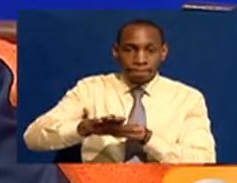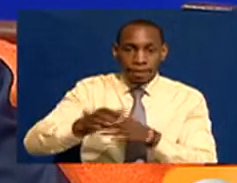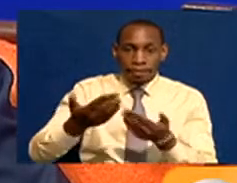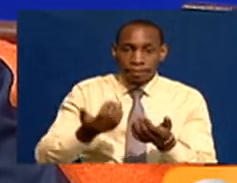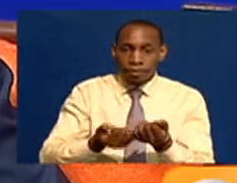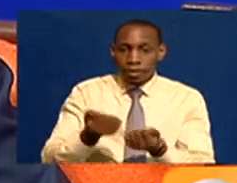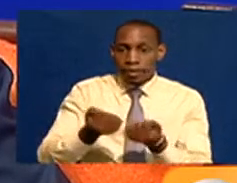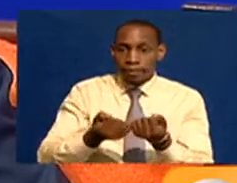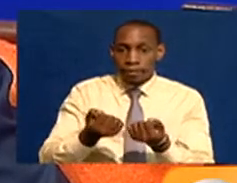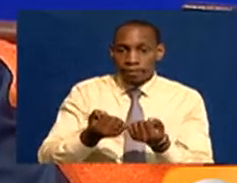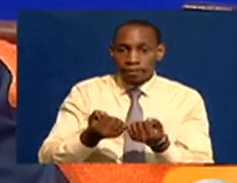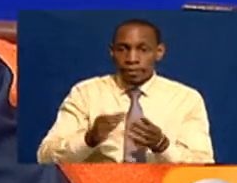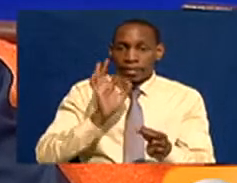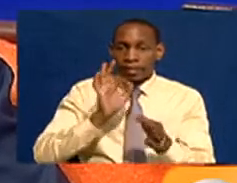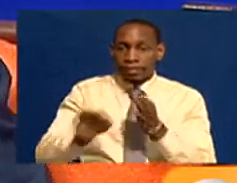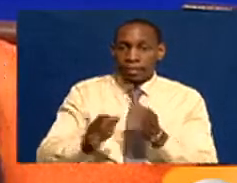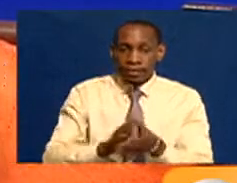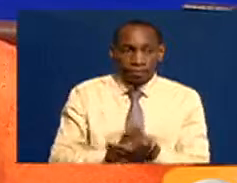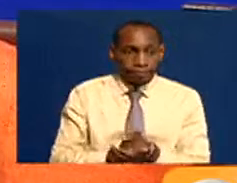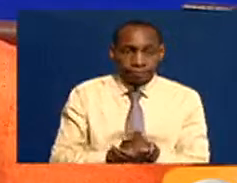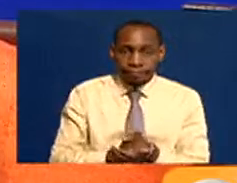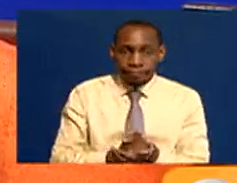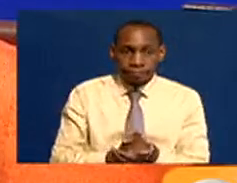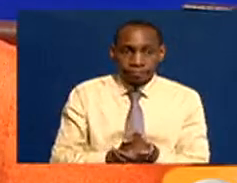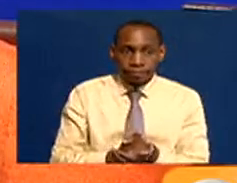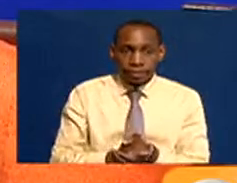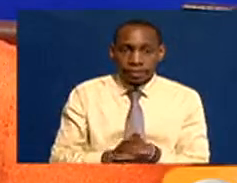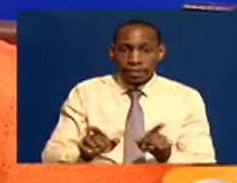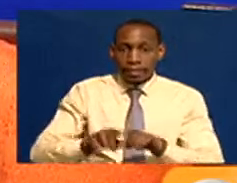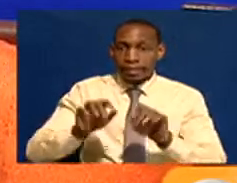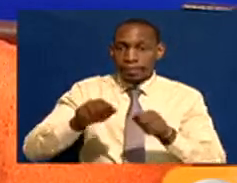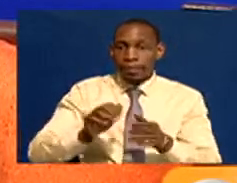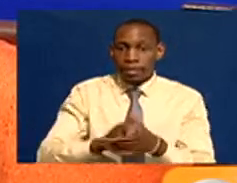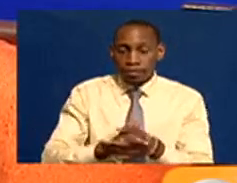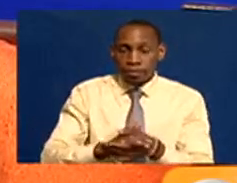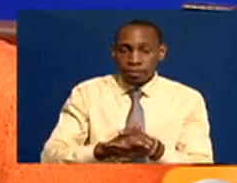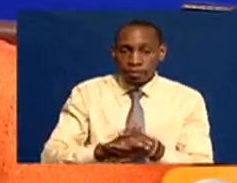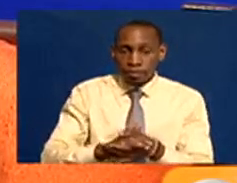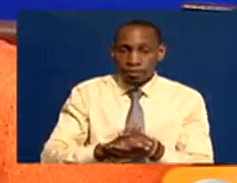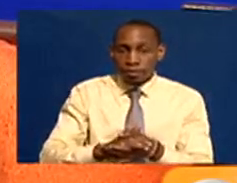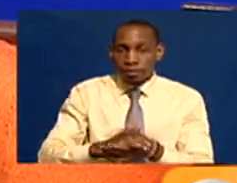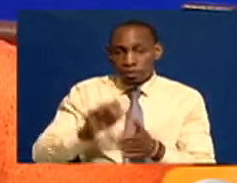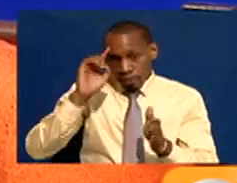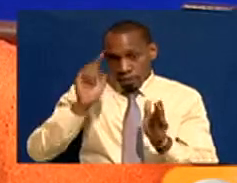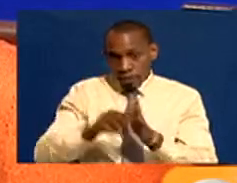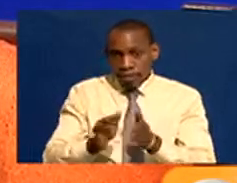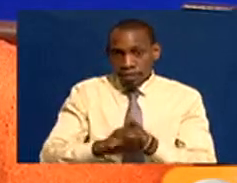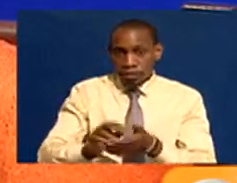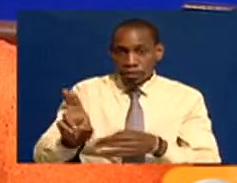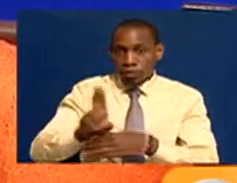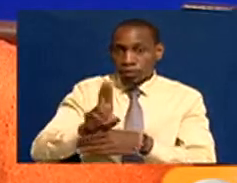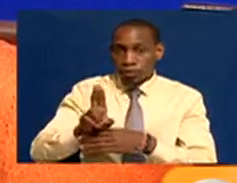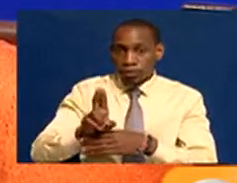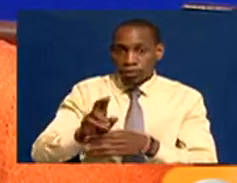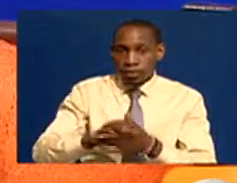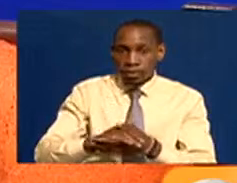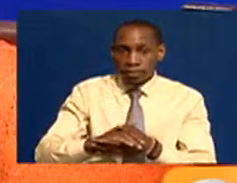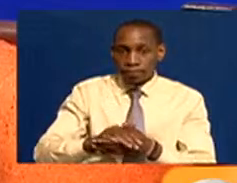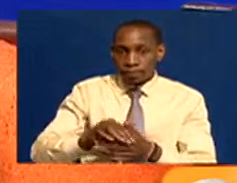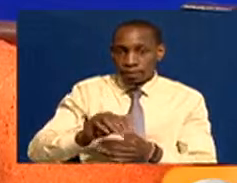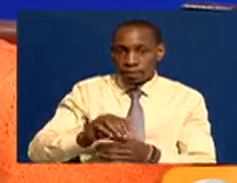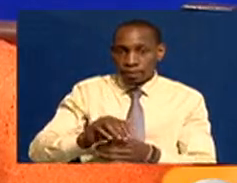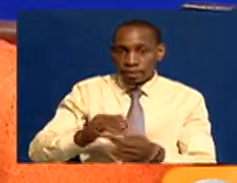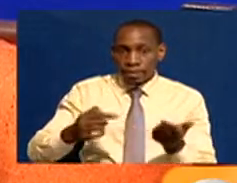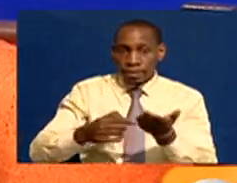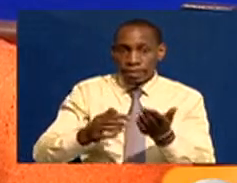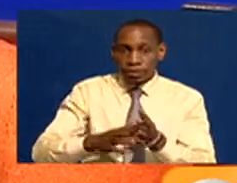driving at high speed and so forth, we will be able to identify you using the current smart number plates